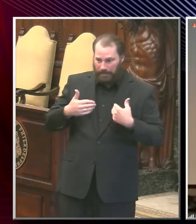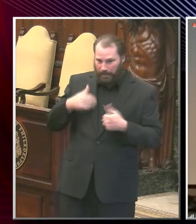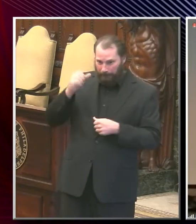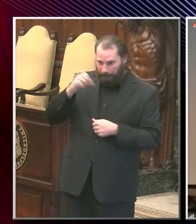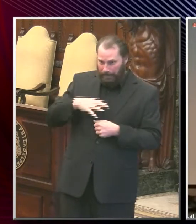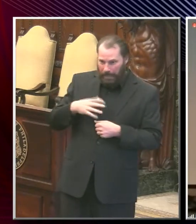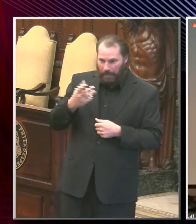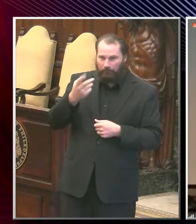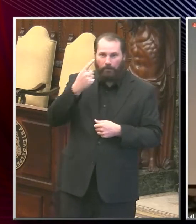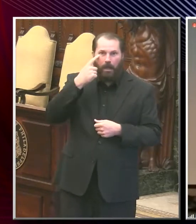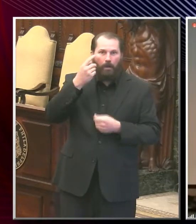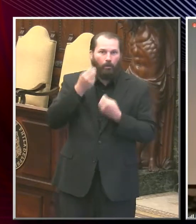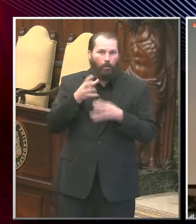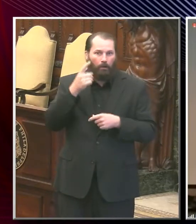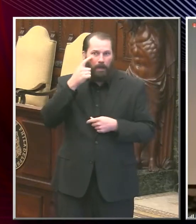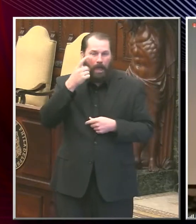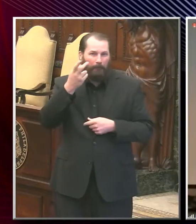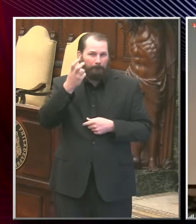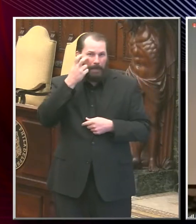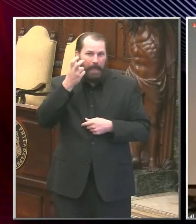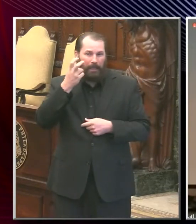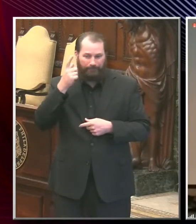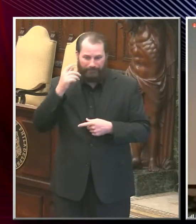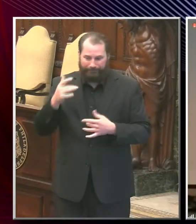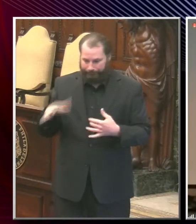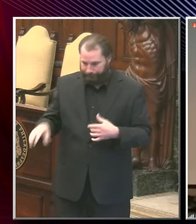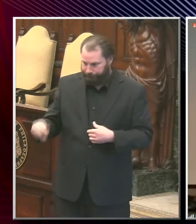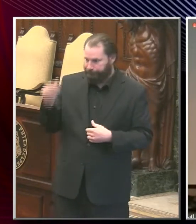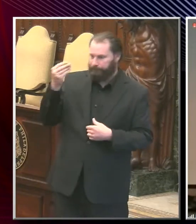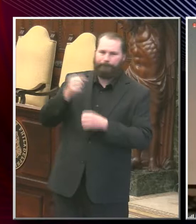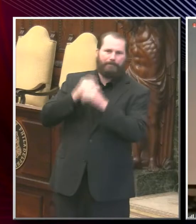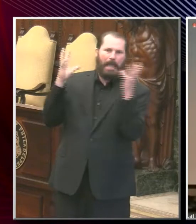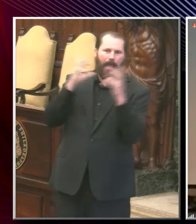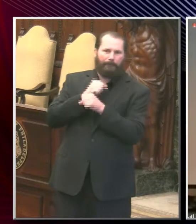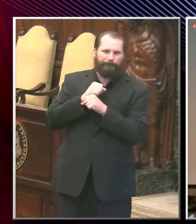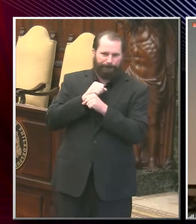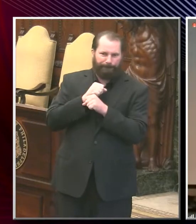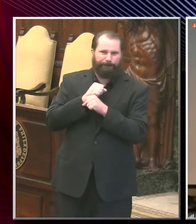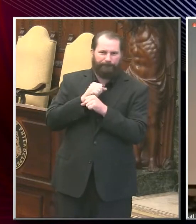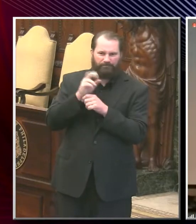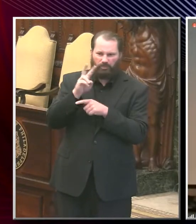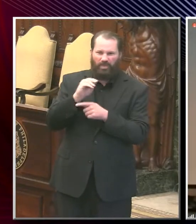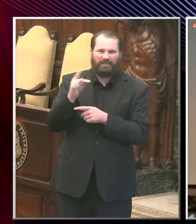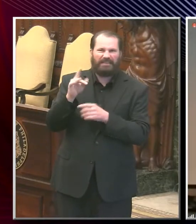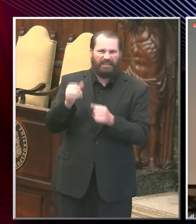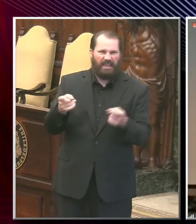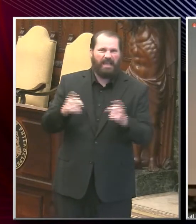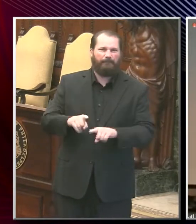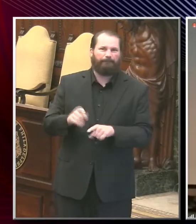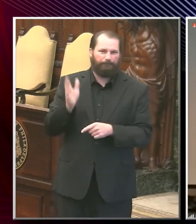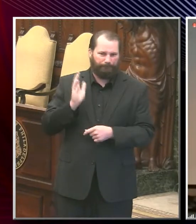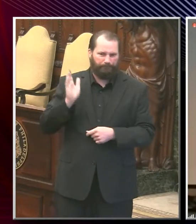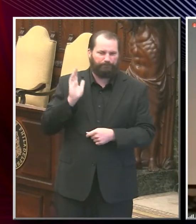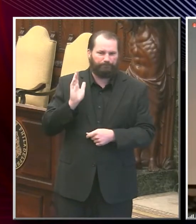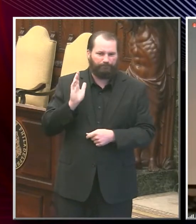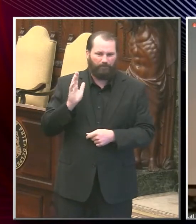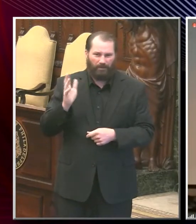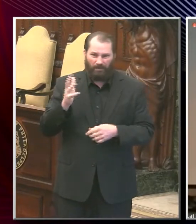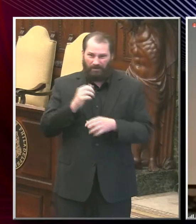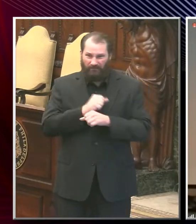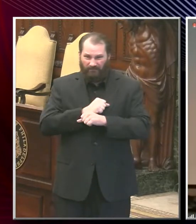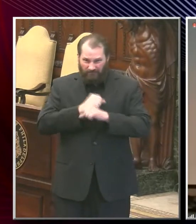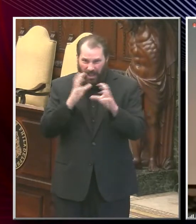up a firework during the Eagles Super Bowl festivities in 2018. So fireworks are not harmless entertainment. That's